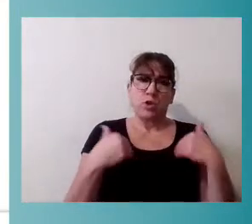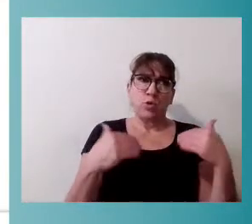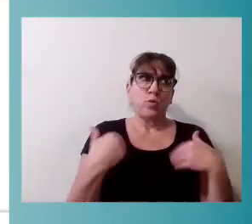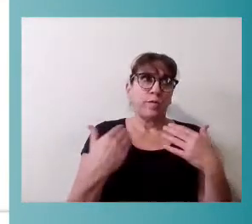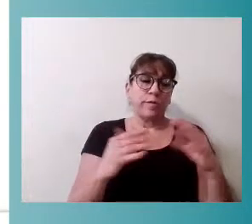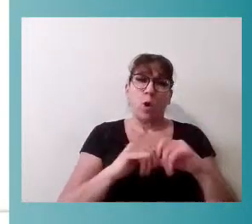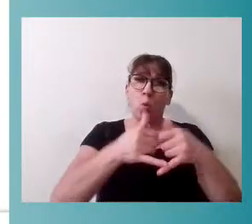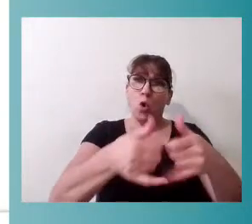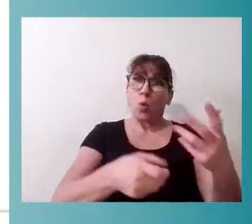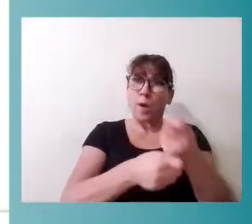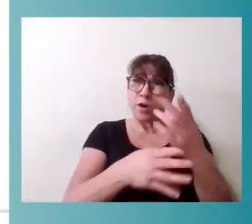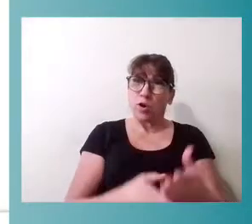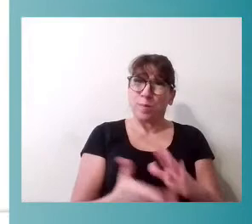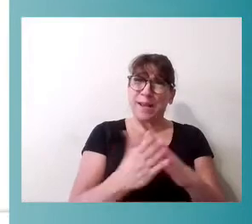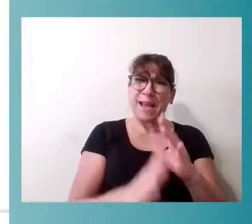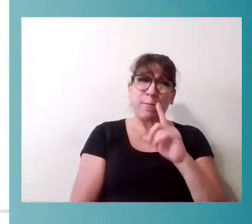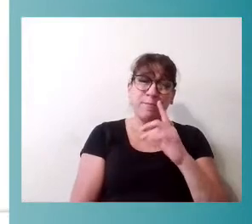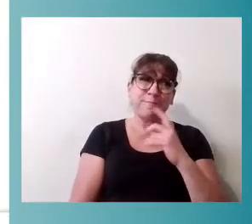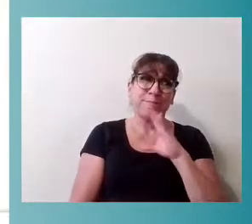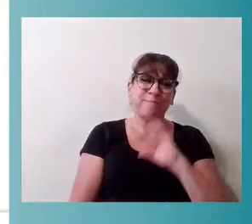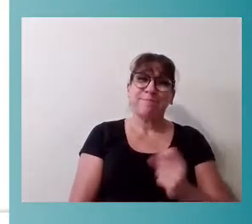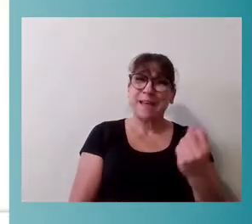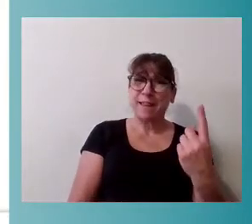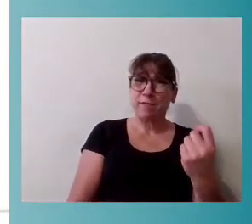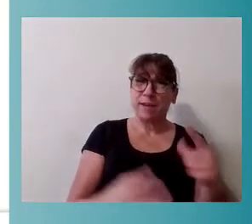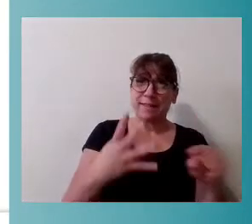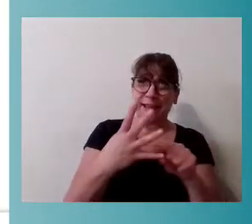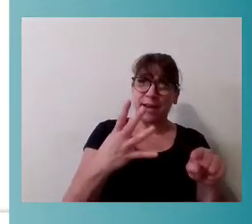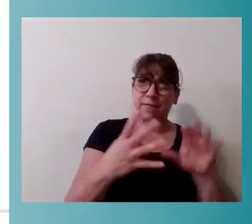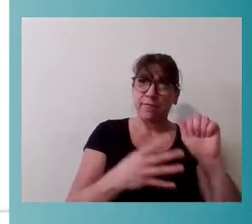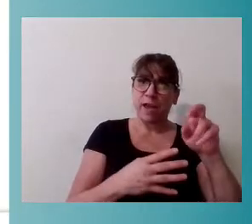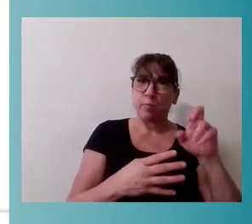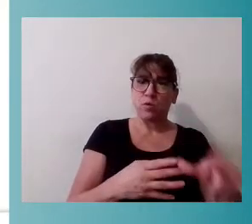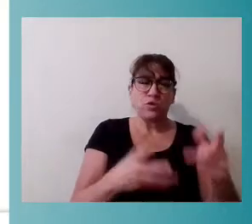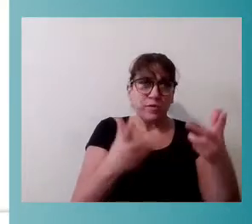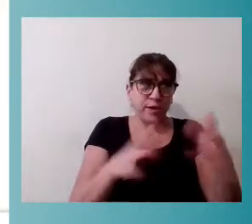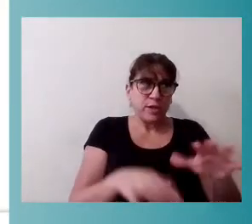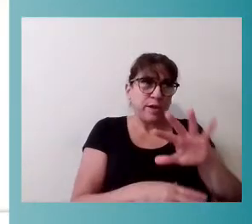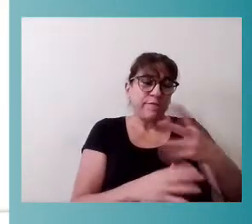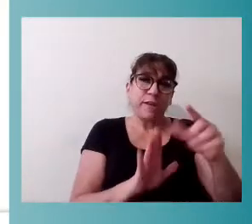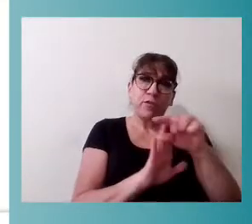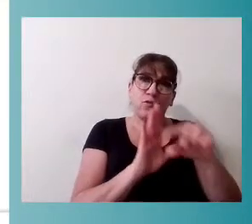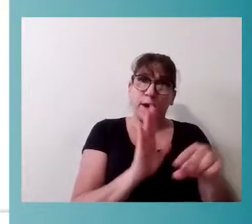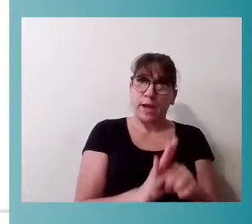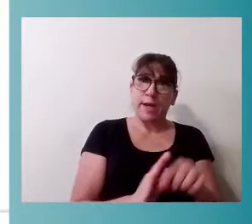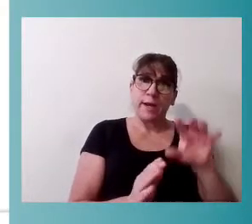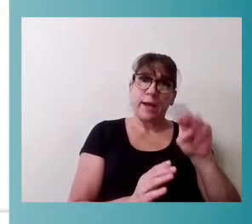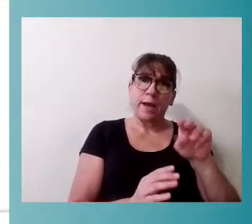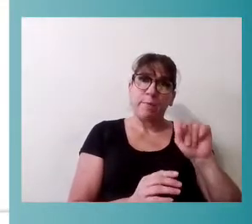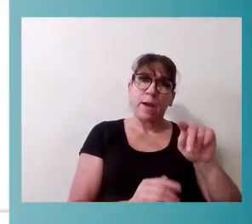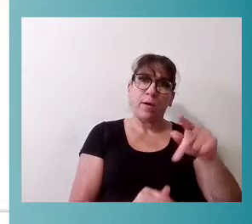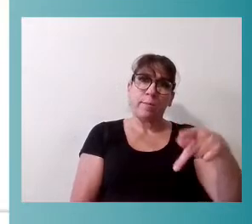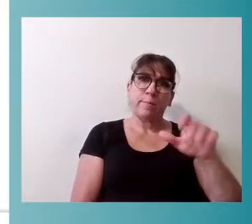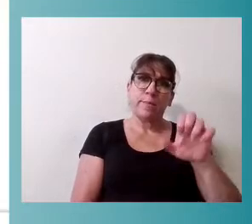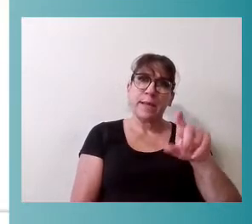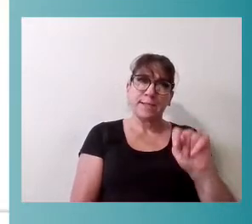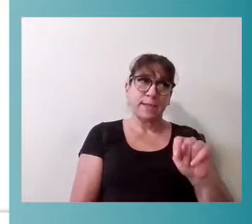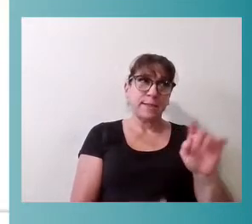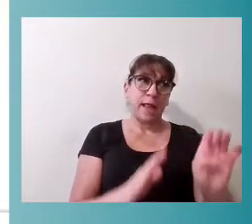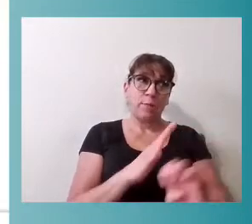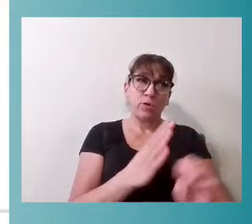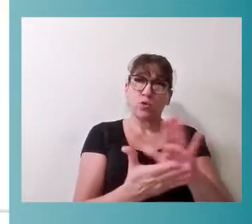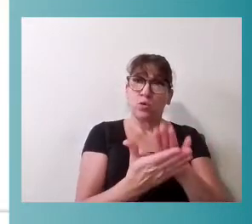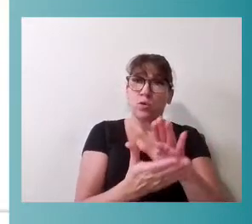11 at the end of April. She's wrapping up 5th grade at Mount Pleasant Elementary, and not only does she participate in